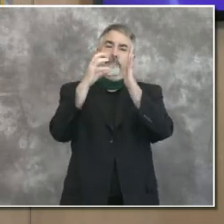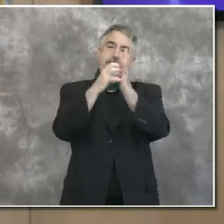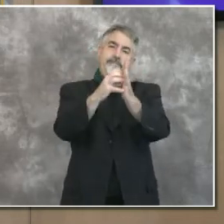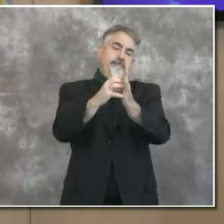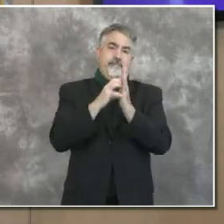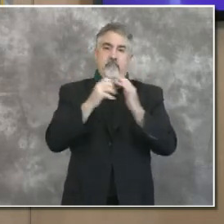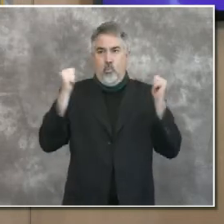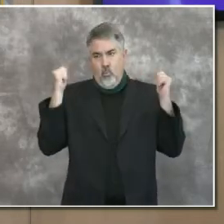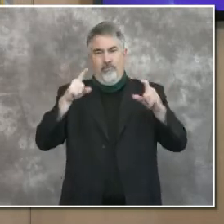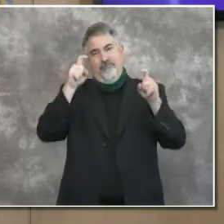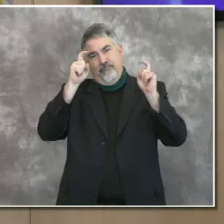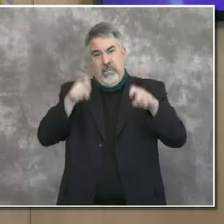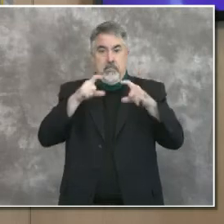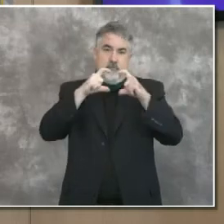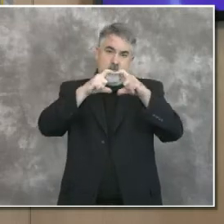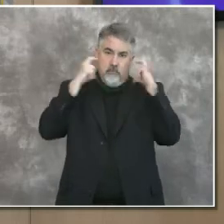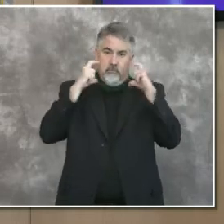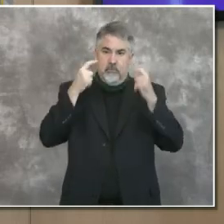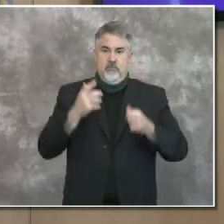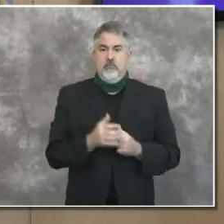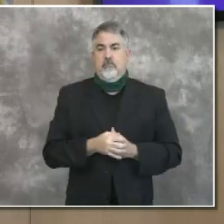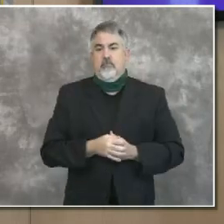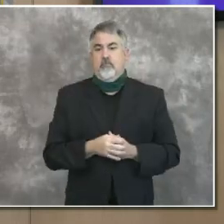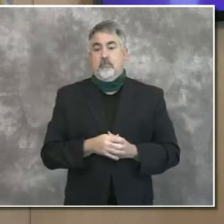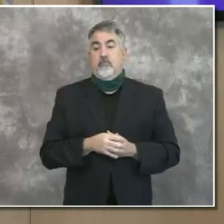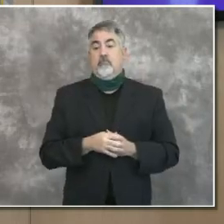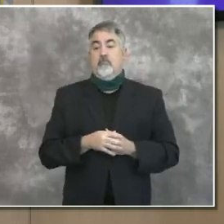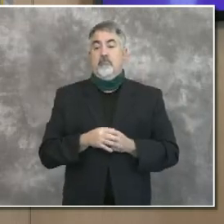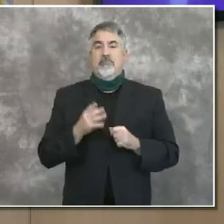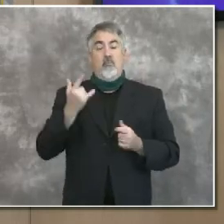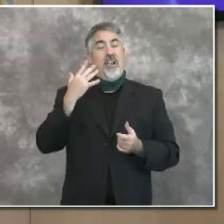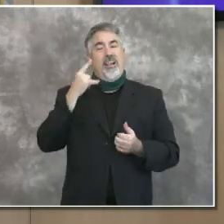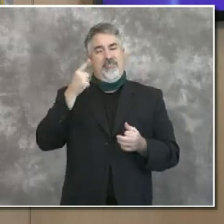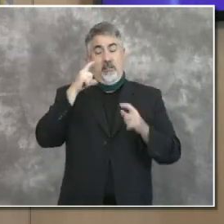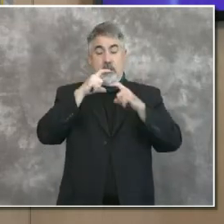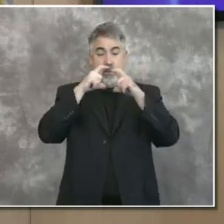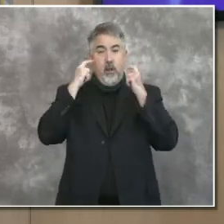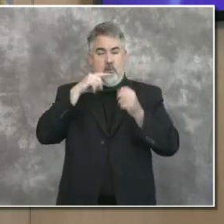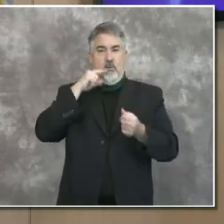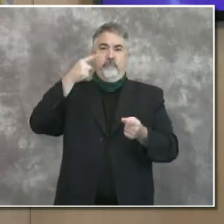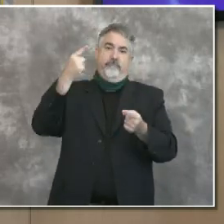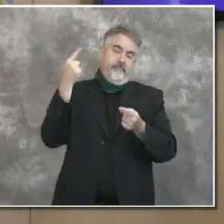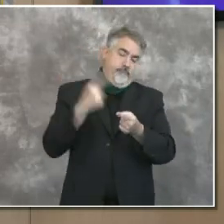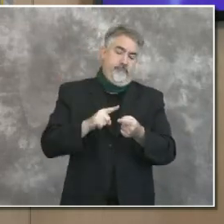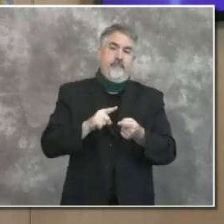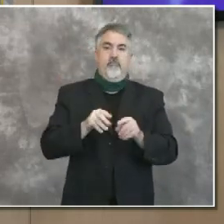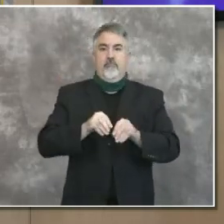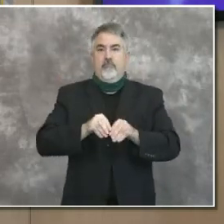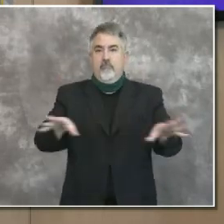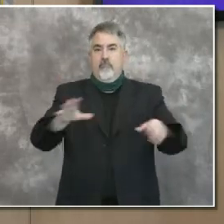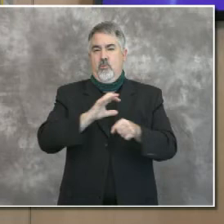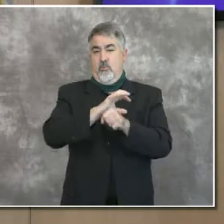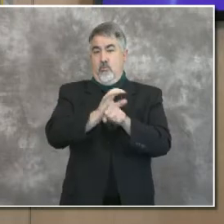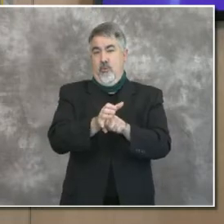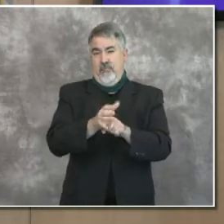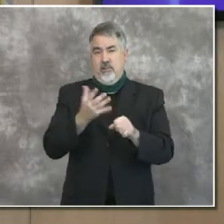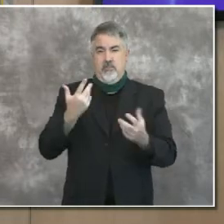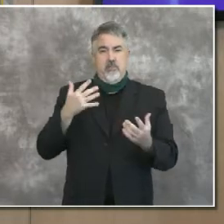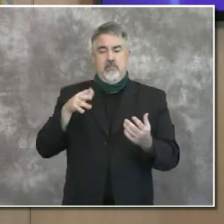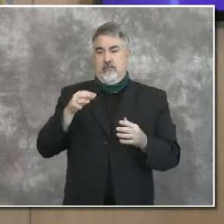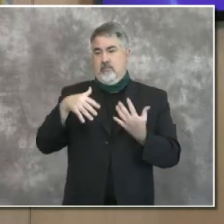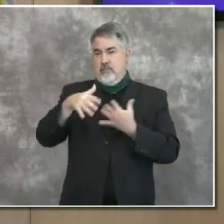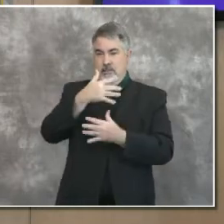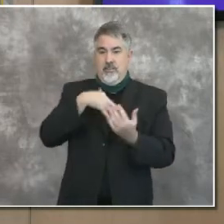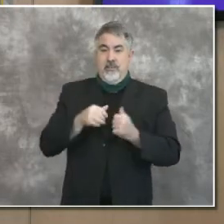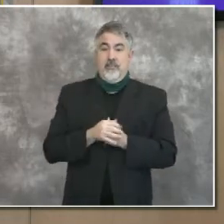you from being in contagion with other folks if you may be positive. And it does not replace physical distancing. It